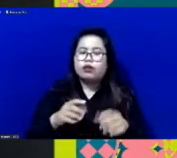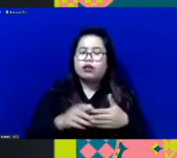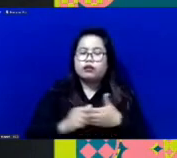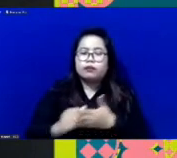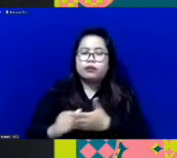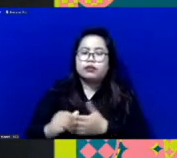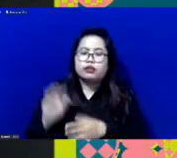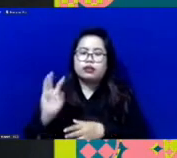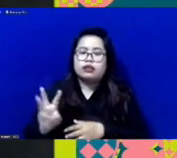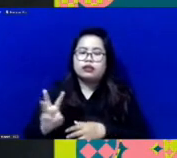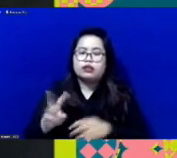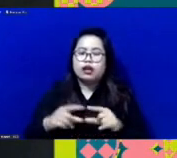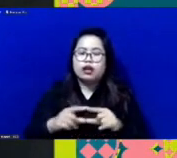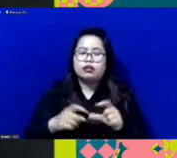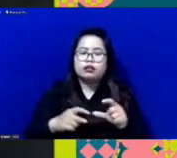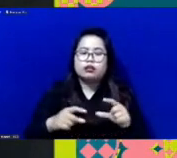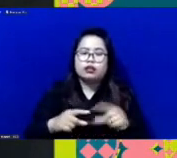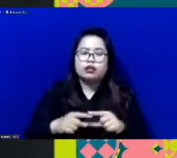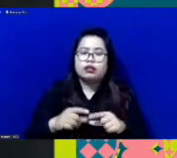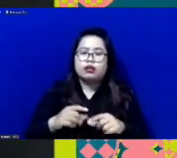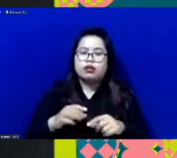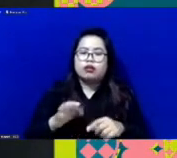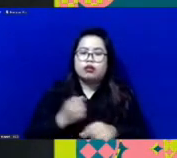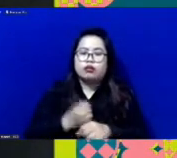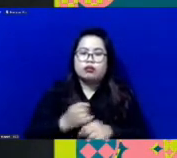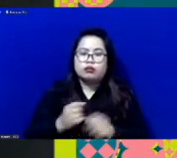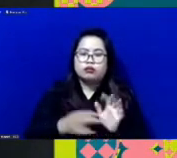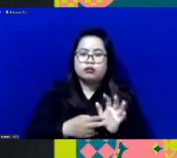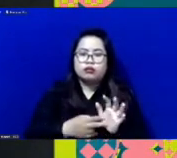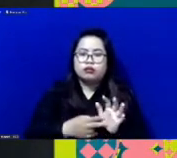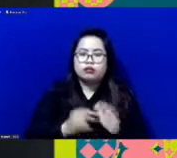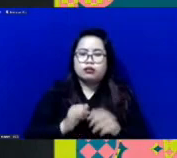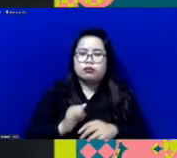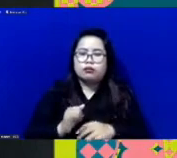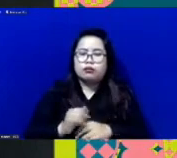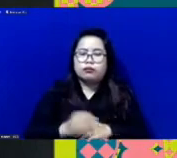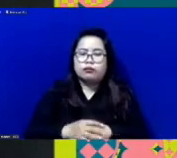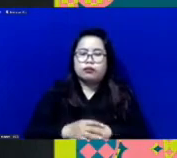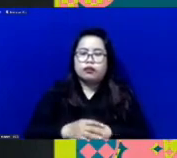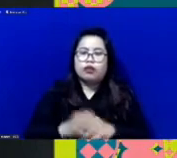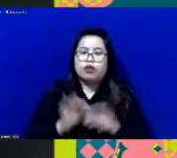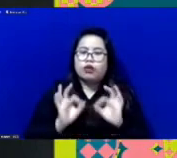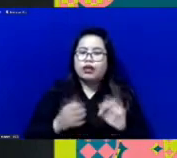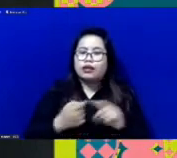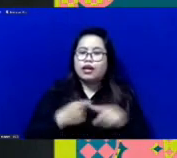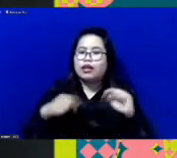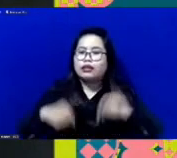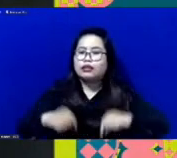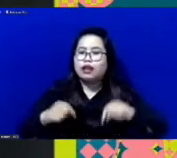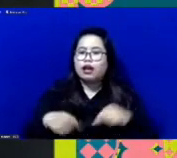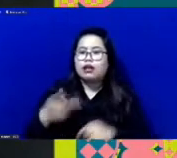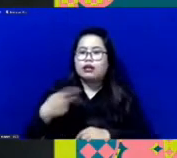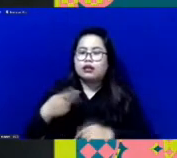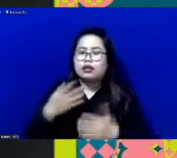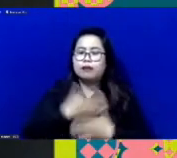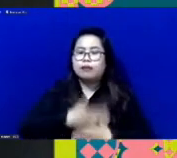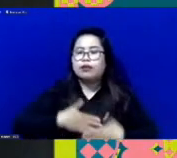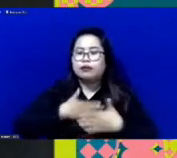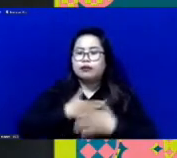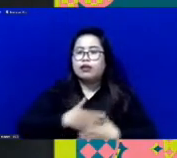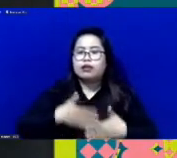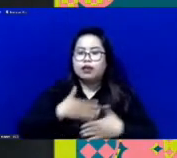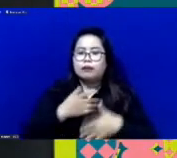as our knowledge partners. So now, let us enjoy the Cool Cool cultural dance performance. A little bit about Cool